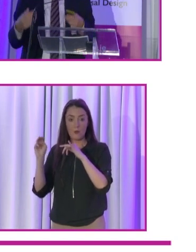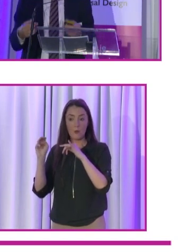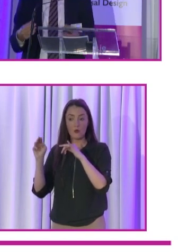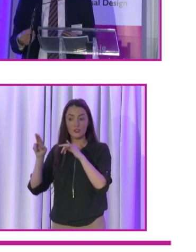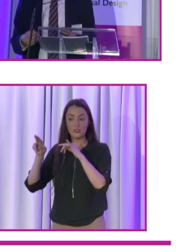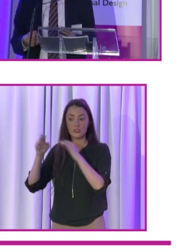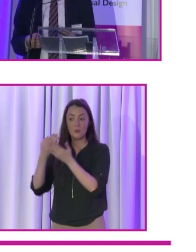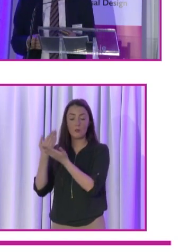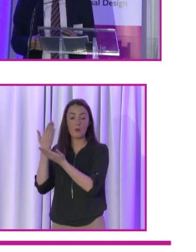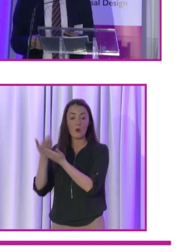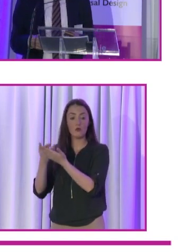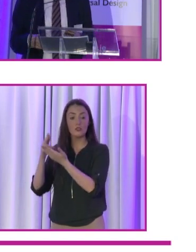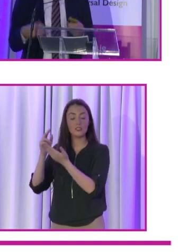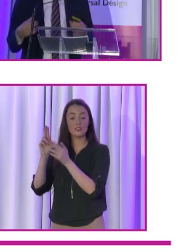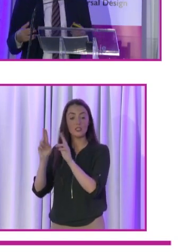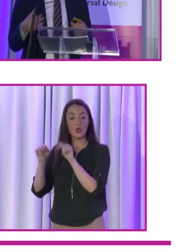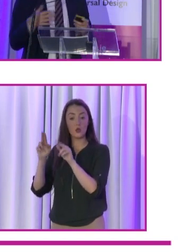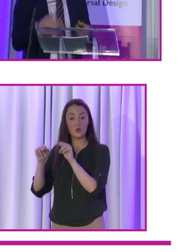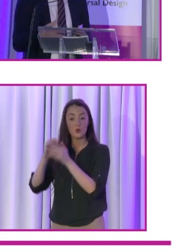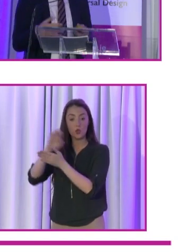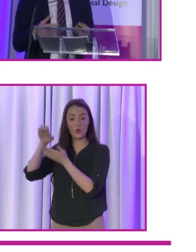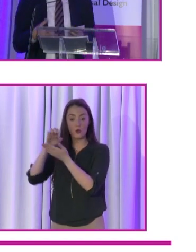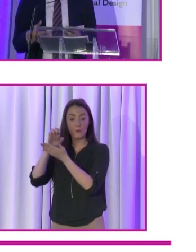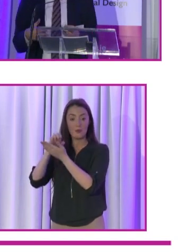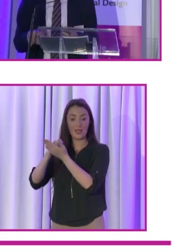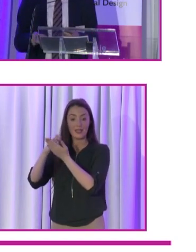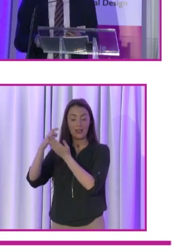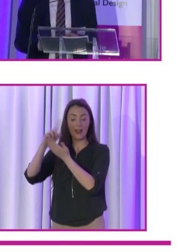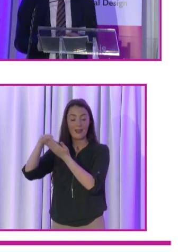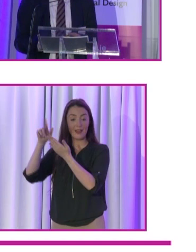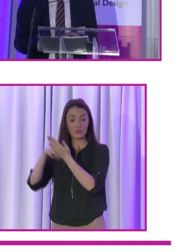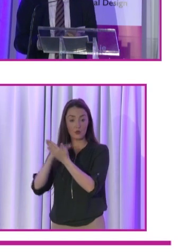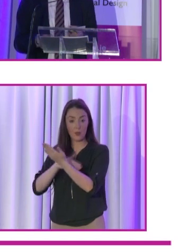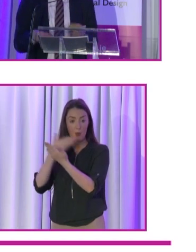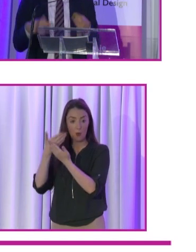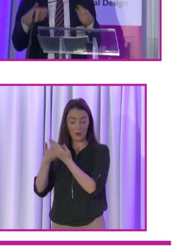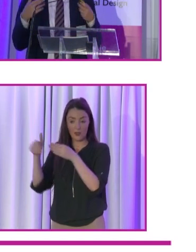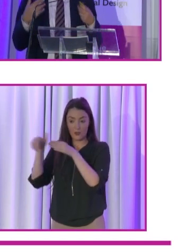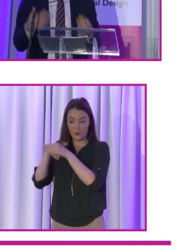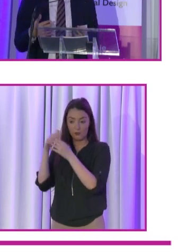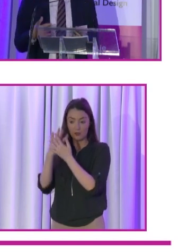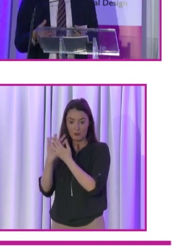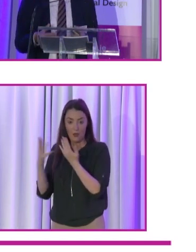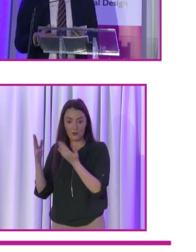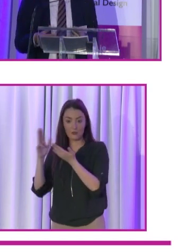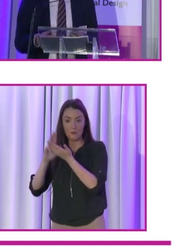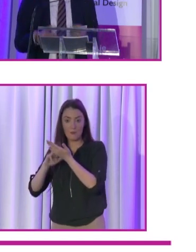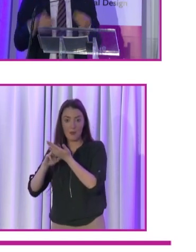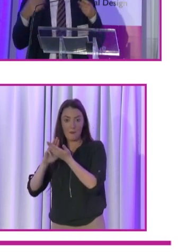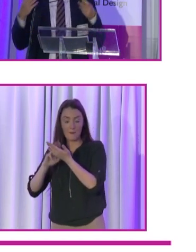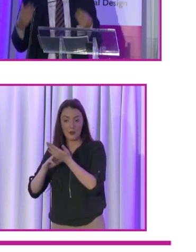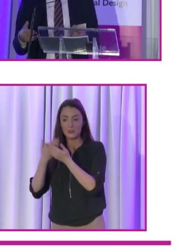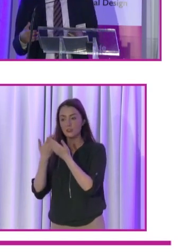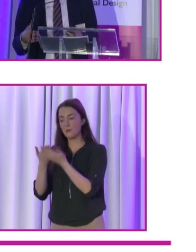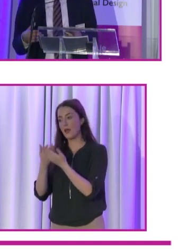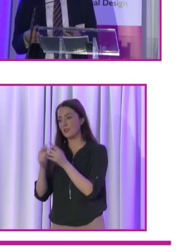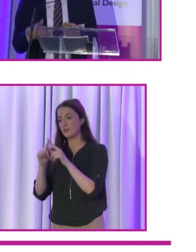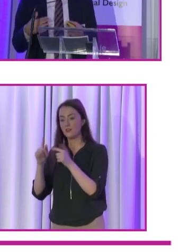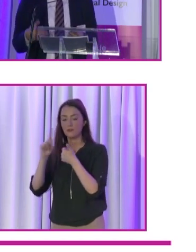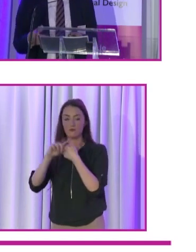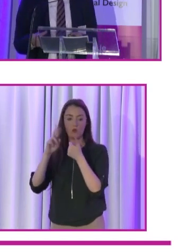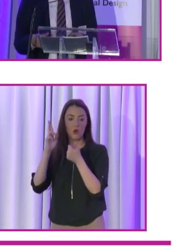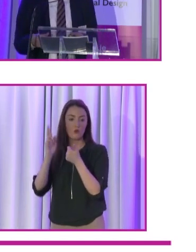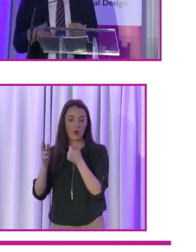new European electoral law that includes most of EDF's and our members' demands on it, such as the right to